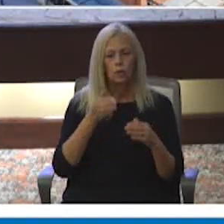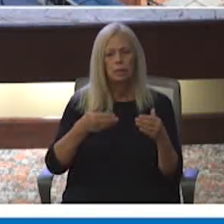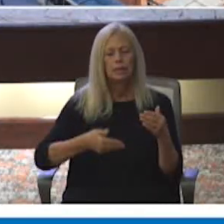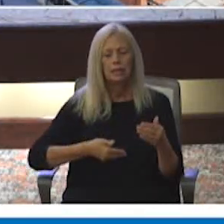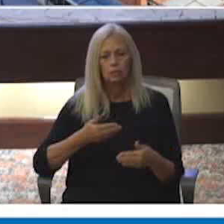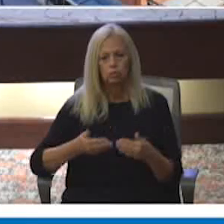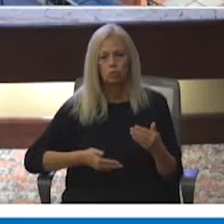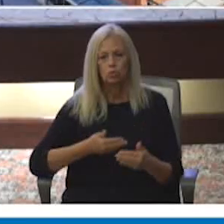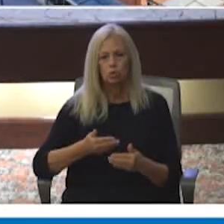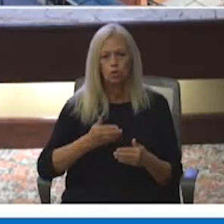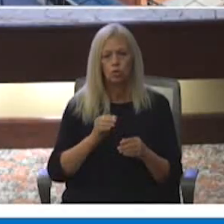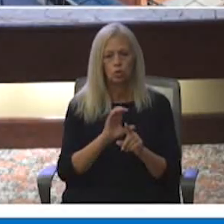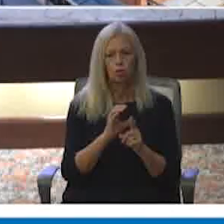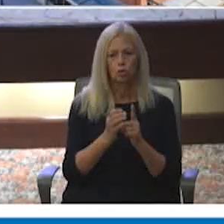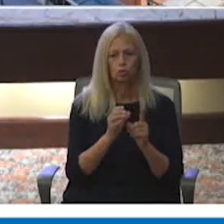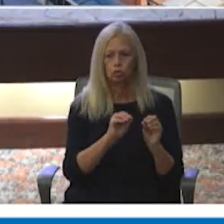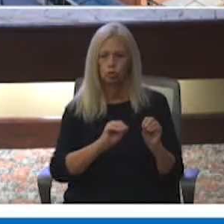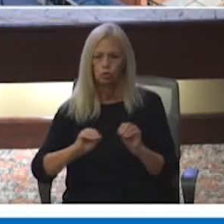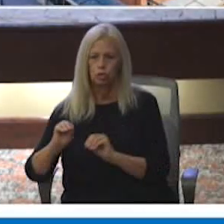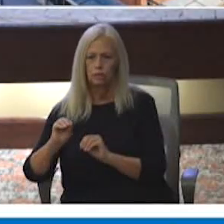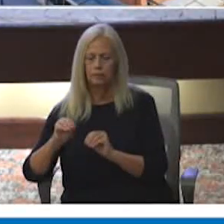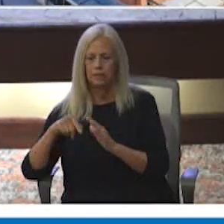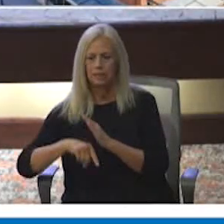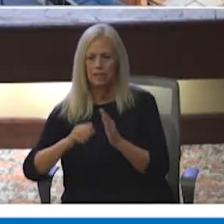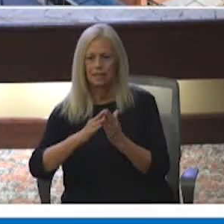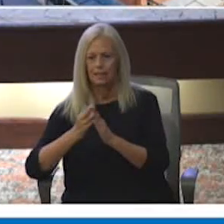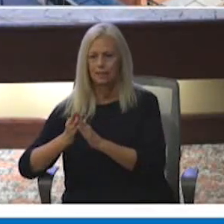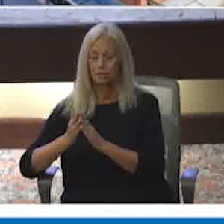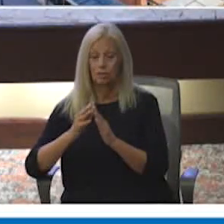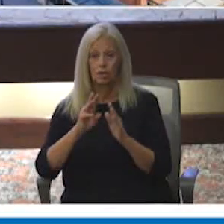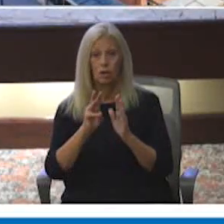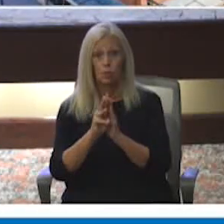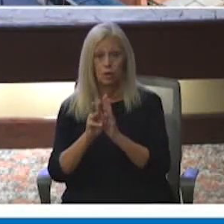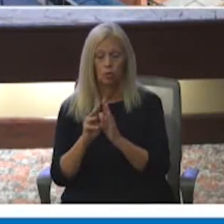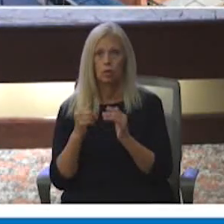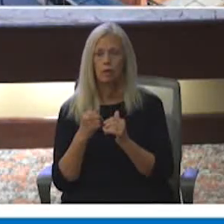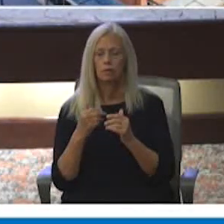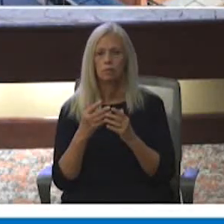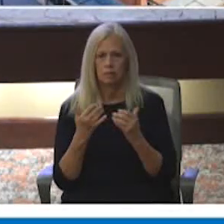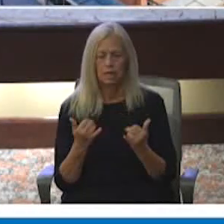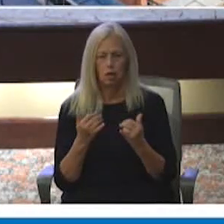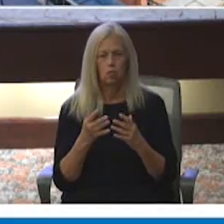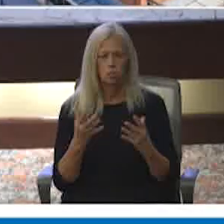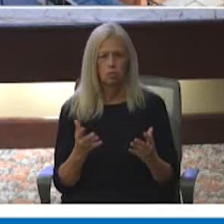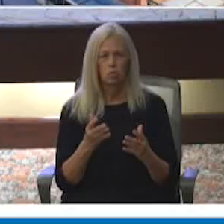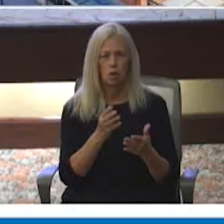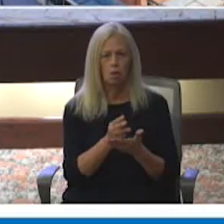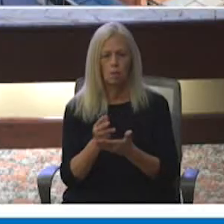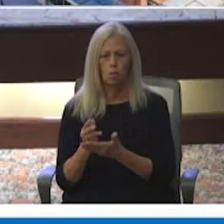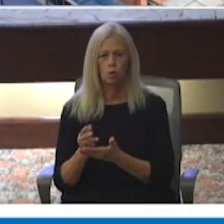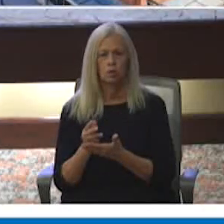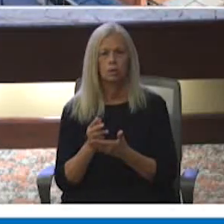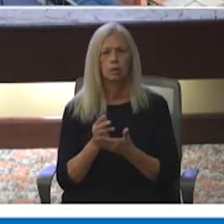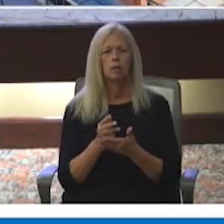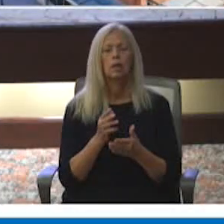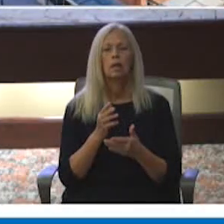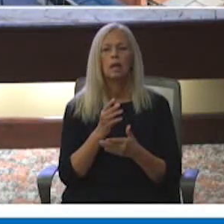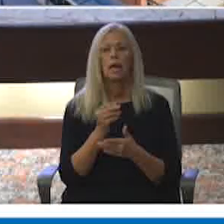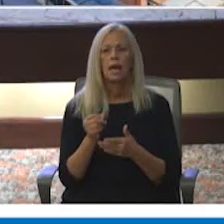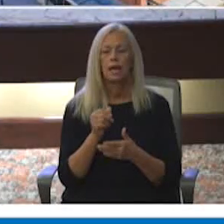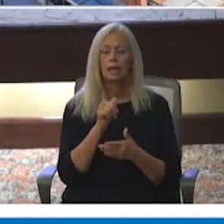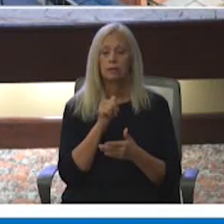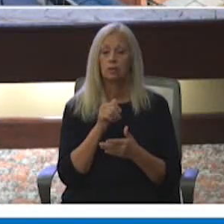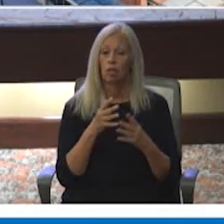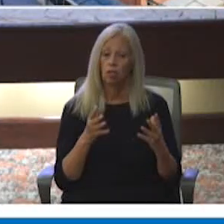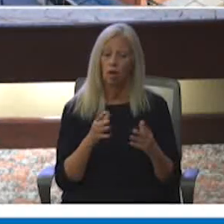a cultural shift into downtown Waco. You have an abundance of free parking now. You also have an abundance of inactive